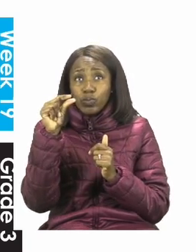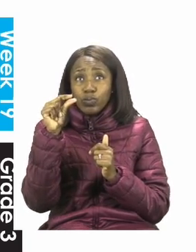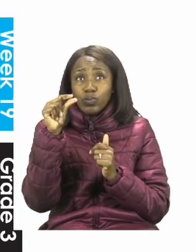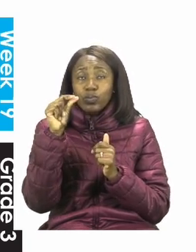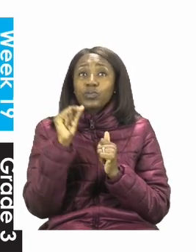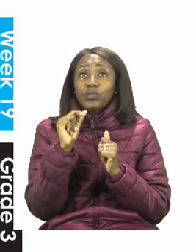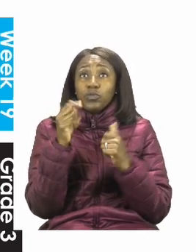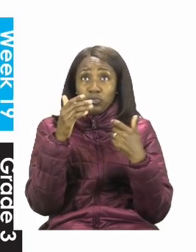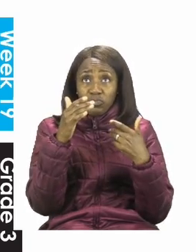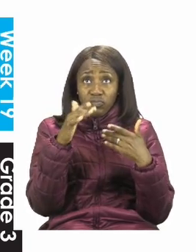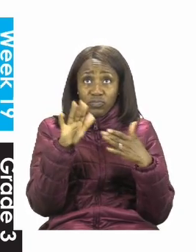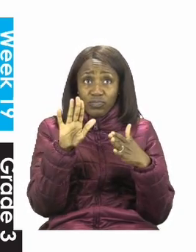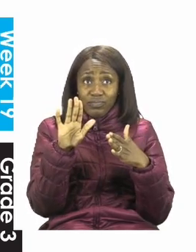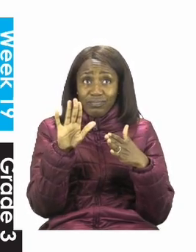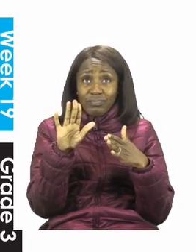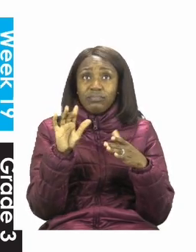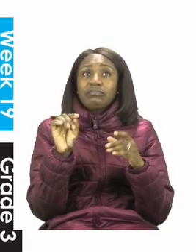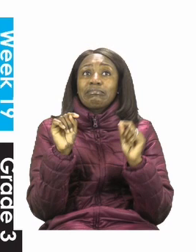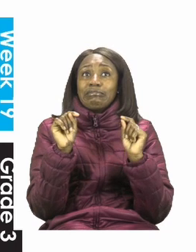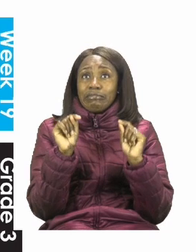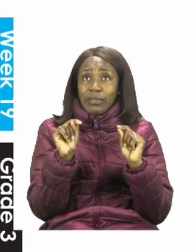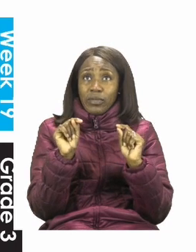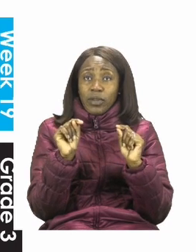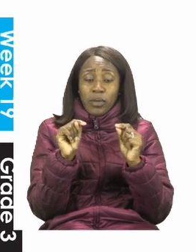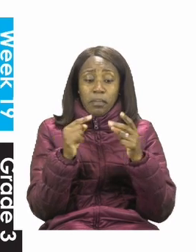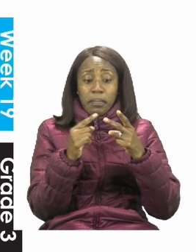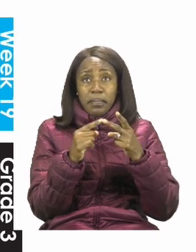already found all the words.